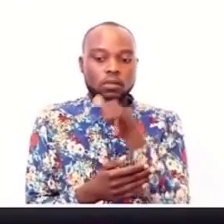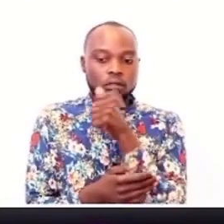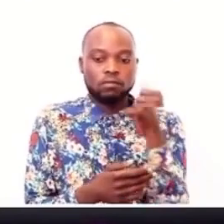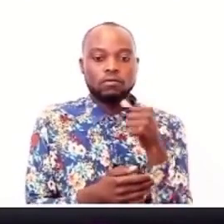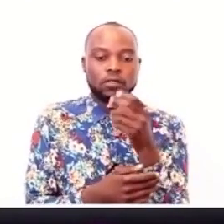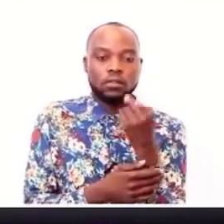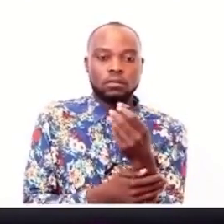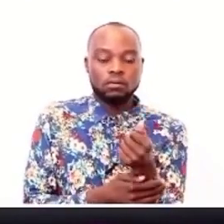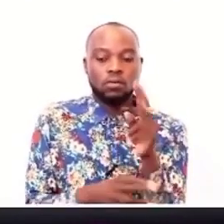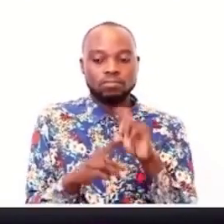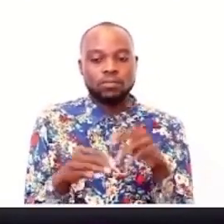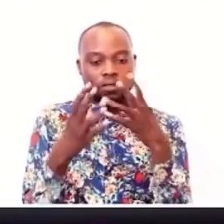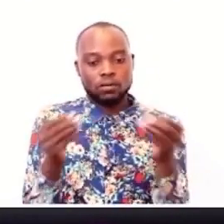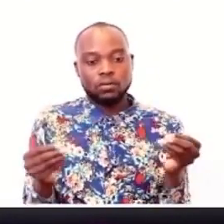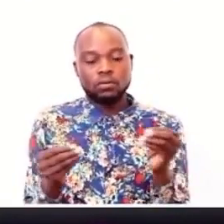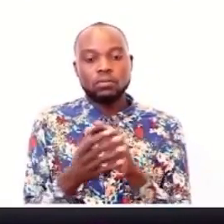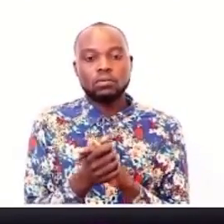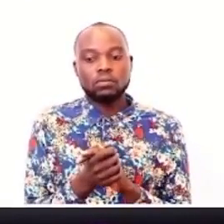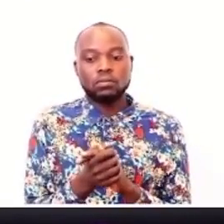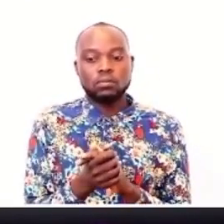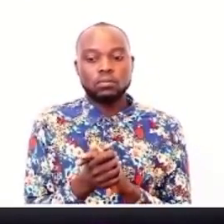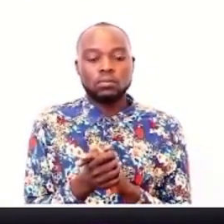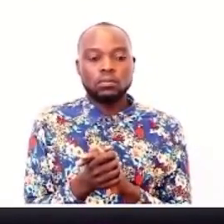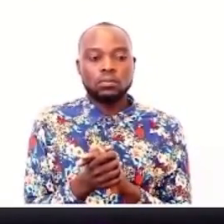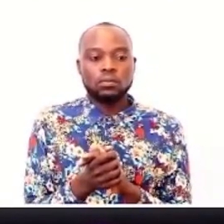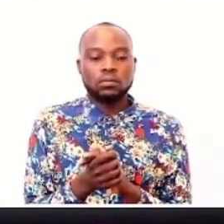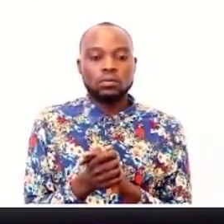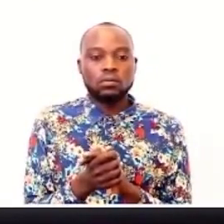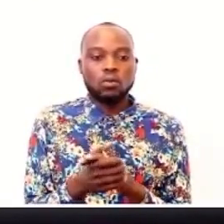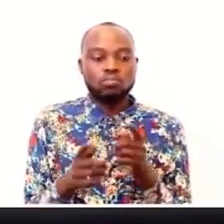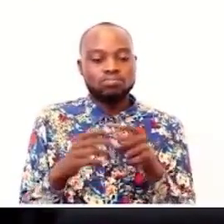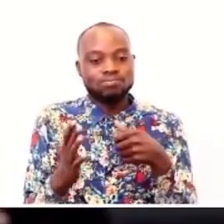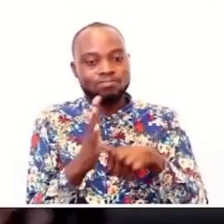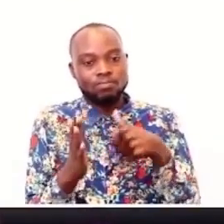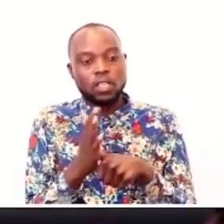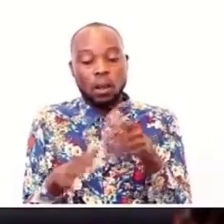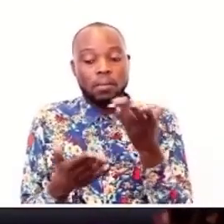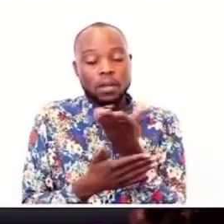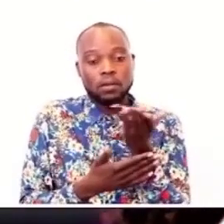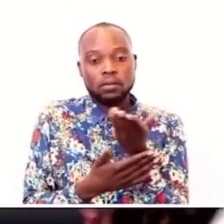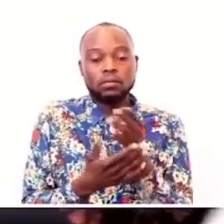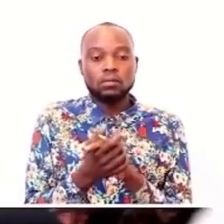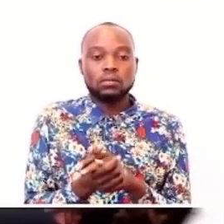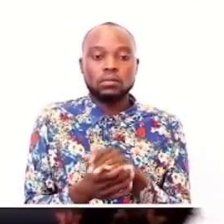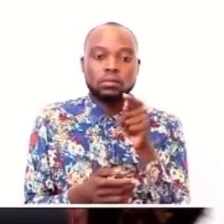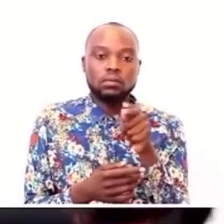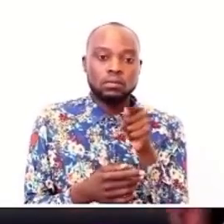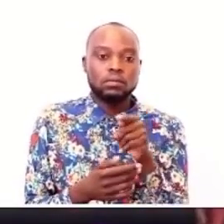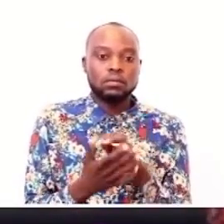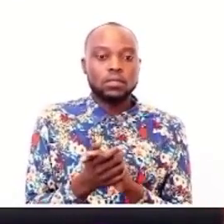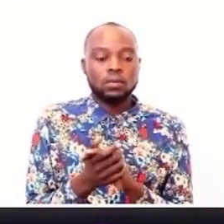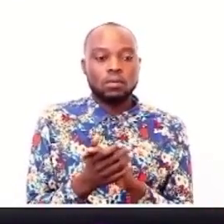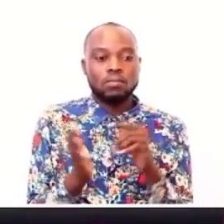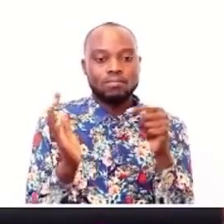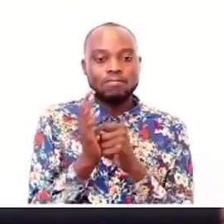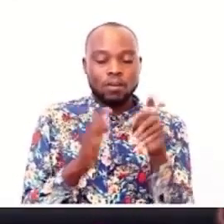as being a solution towards any kind of climate financing or debt relief or anything. So this is linked to the point of